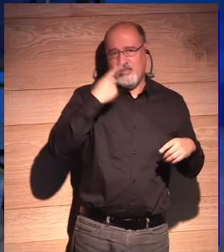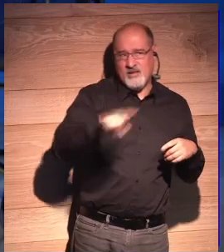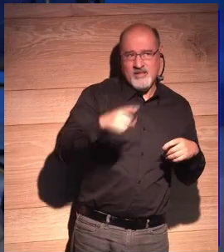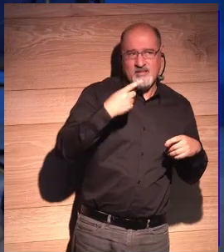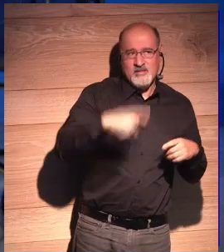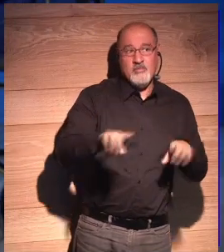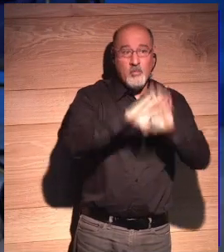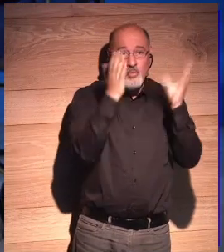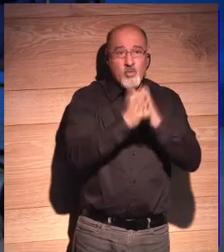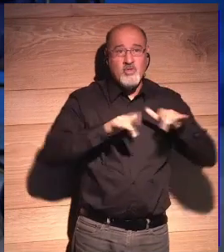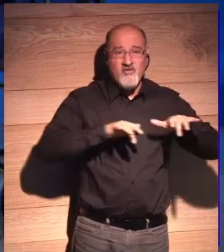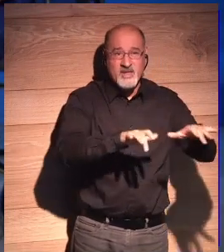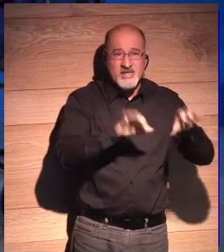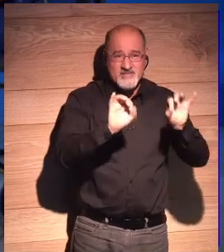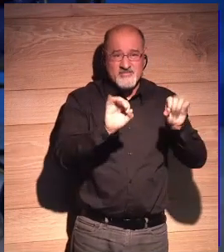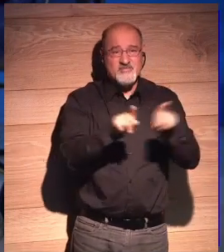satiric era is